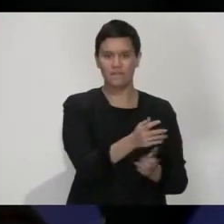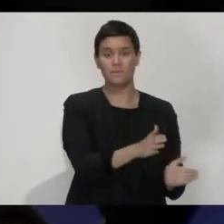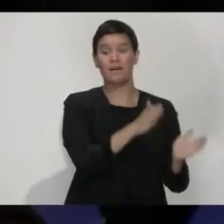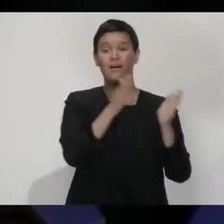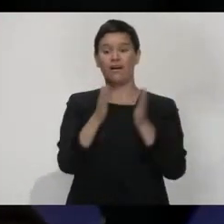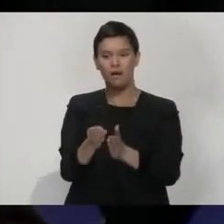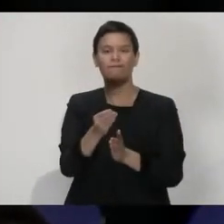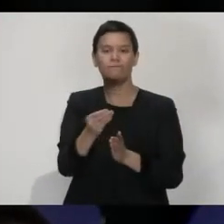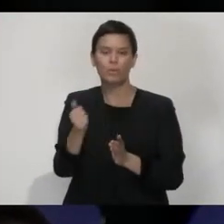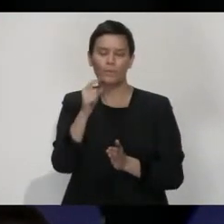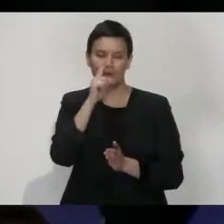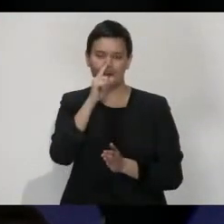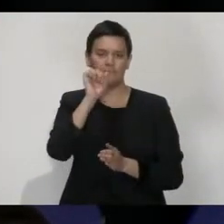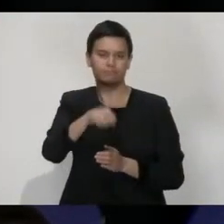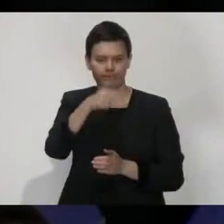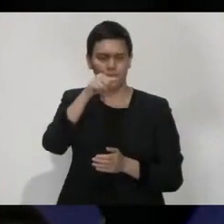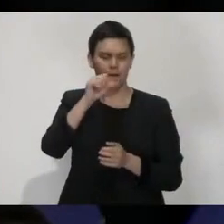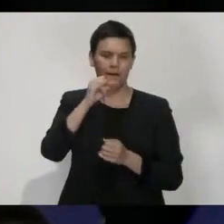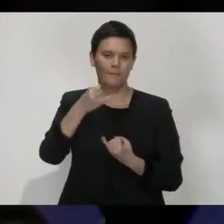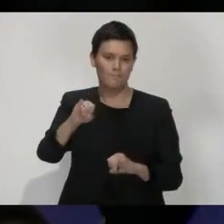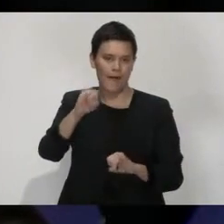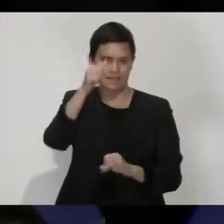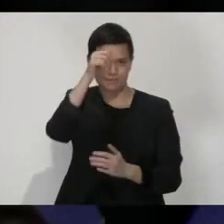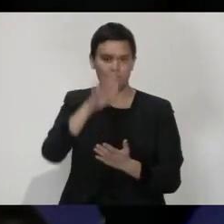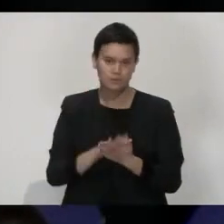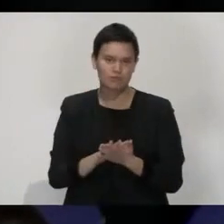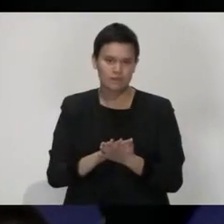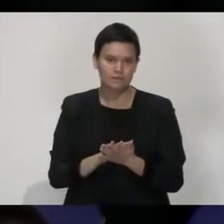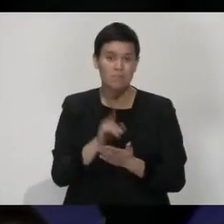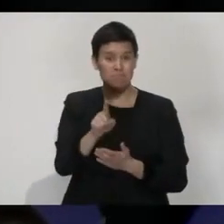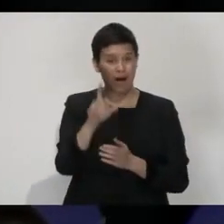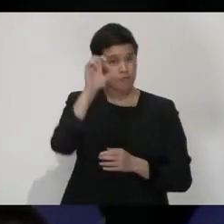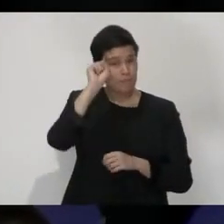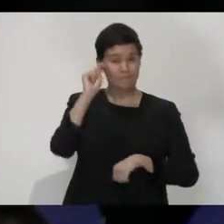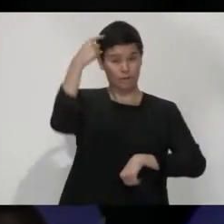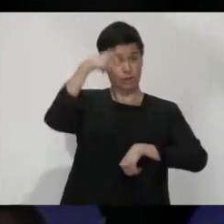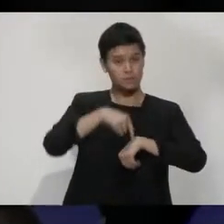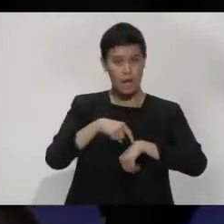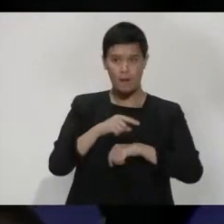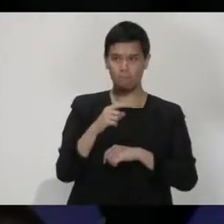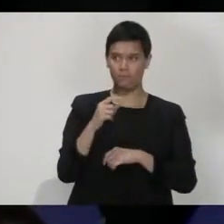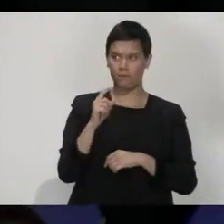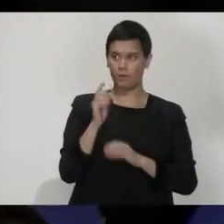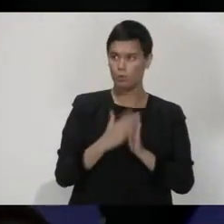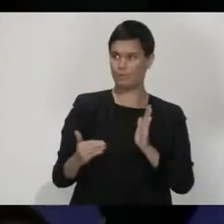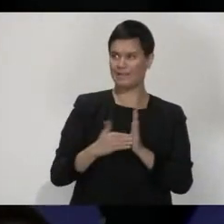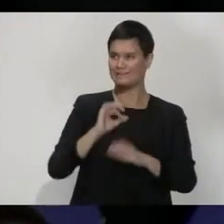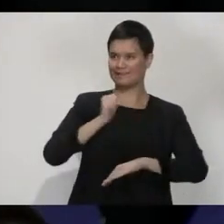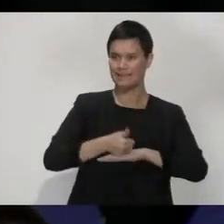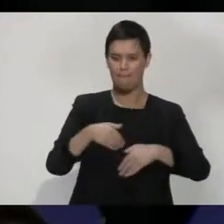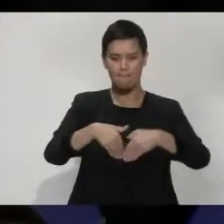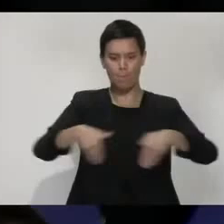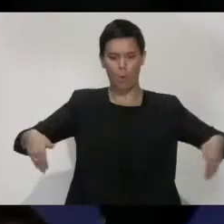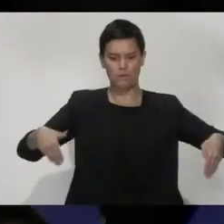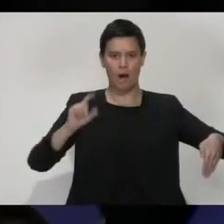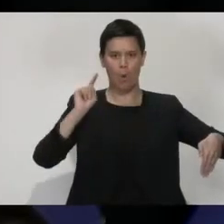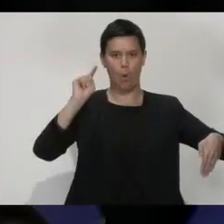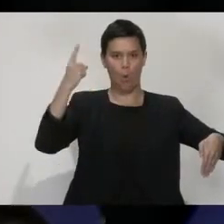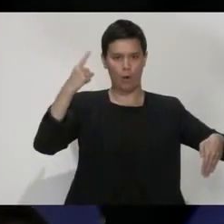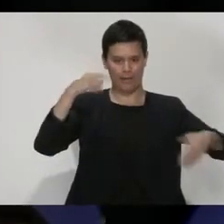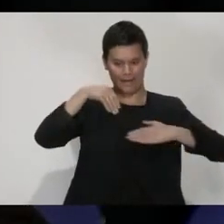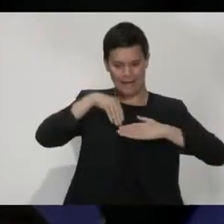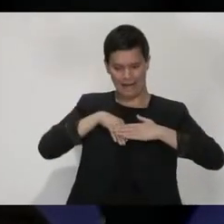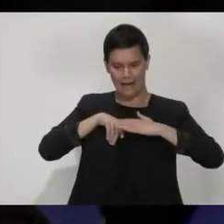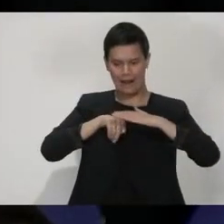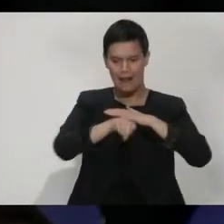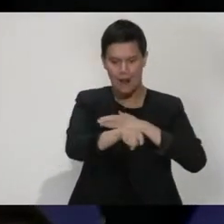borders in this way, and so that means that there has been a need to iterate the process. Obviously it comes to an end on Sunday night, and we'll take